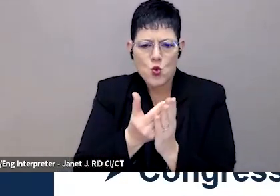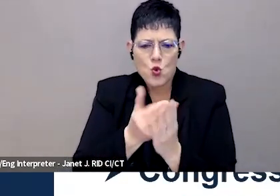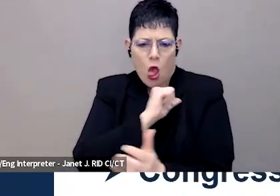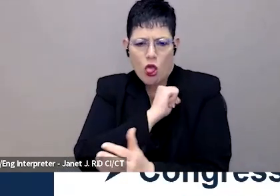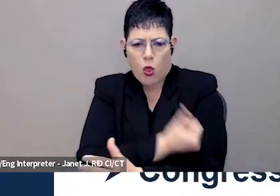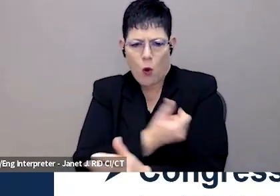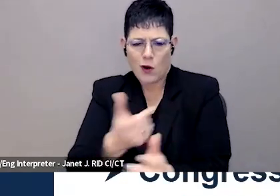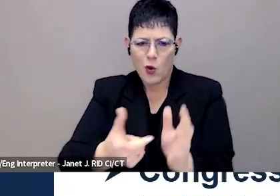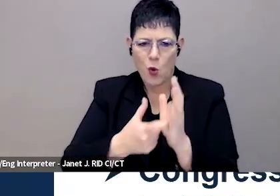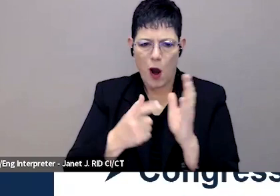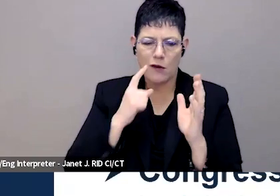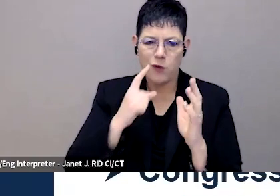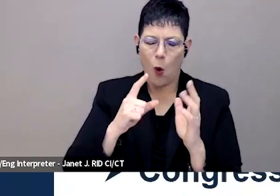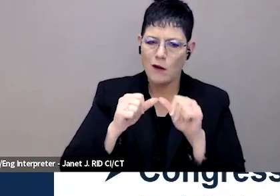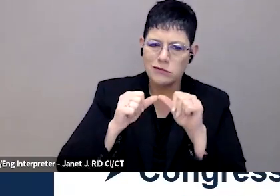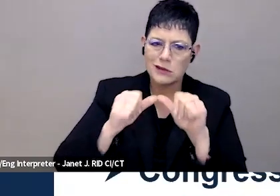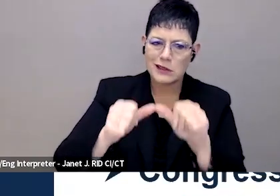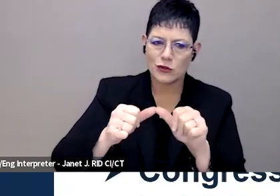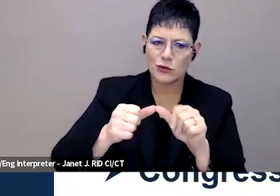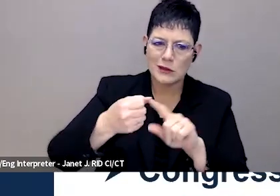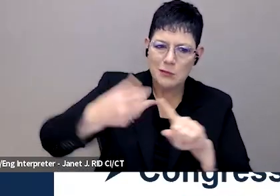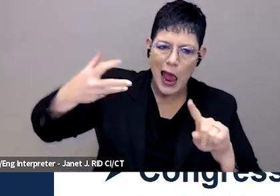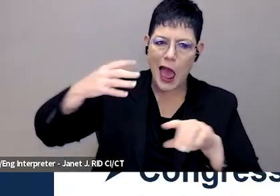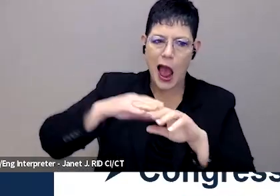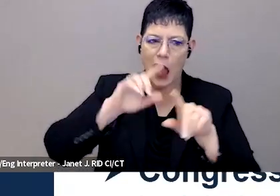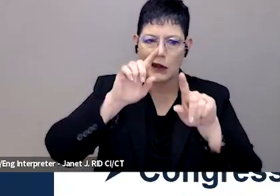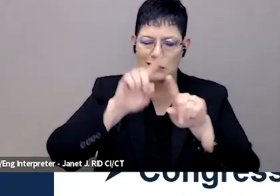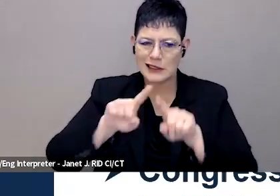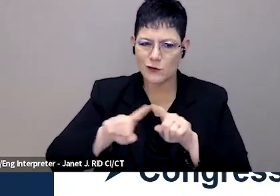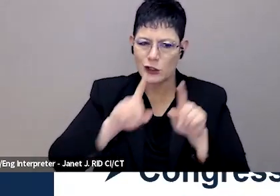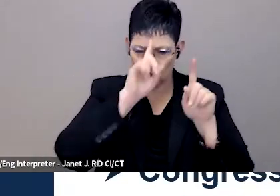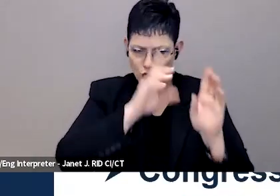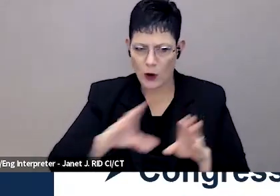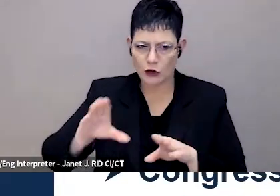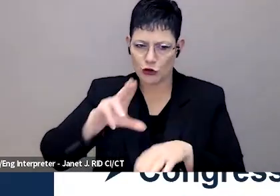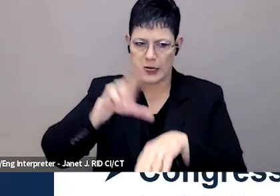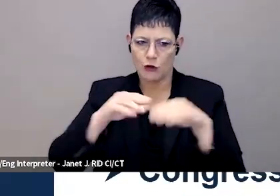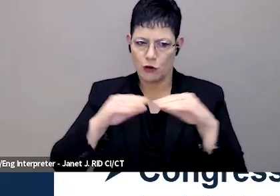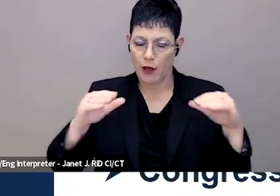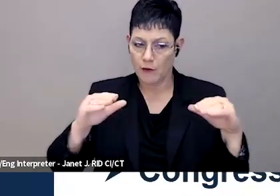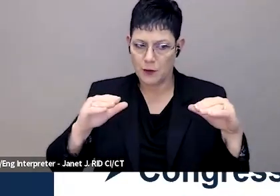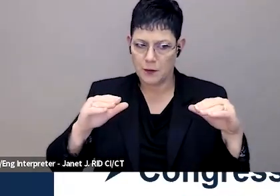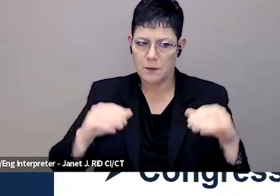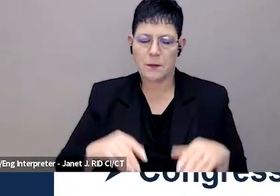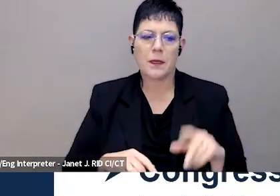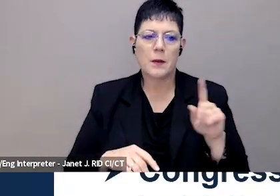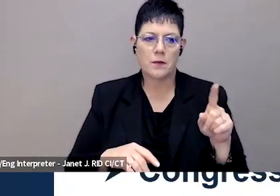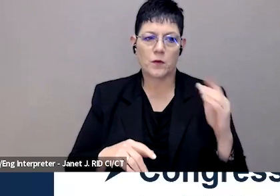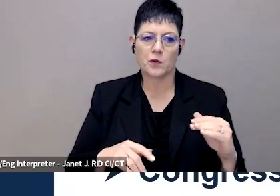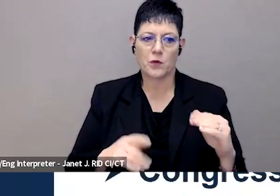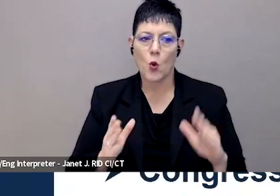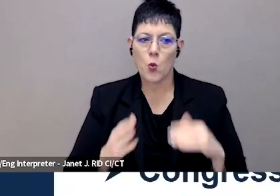to continue to expand on the ideas outlined in the national strategy. And importantly, we recommend